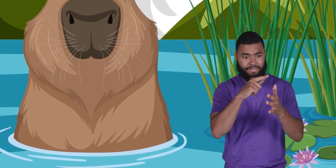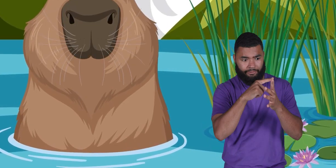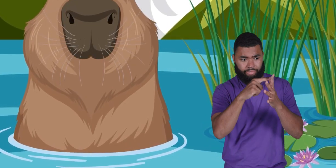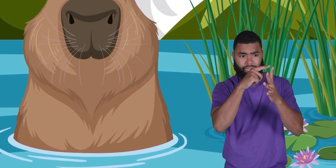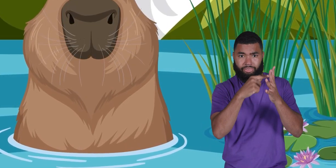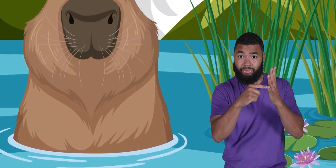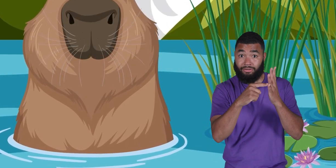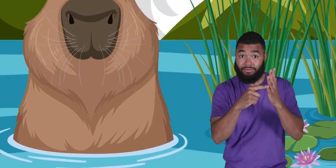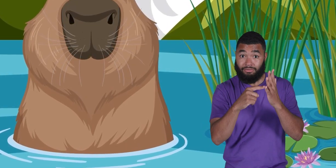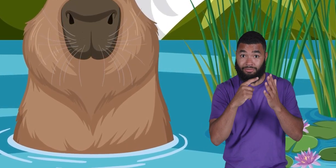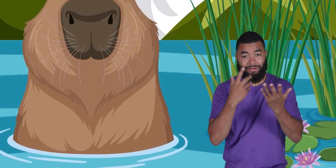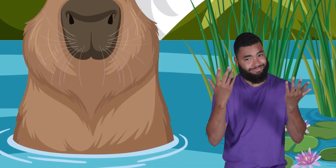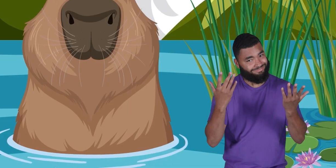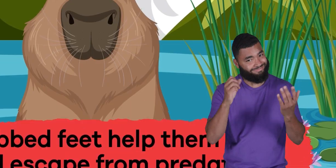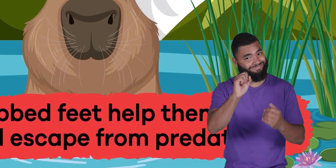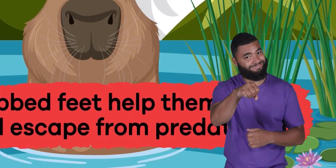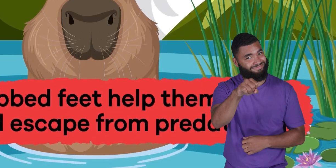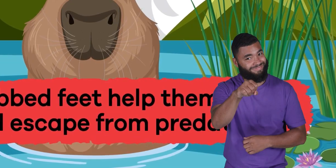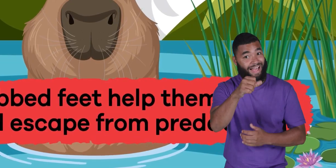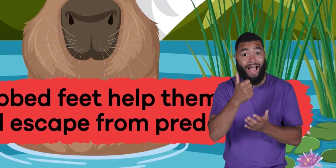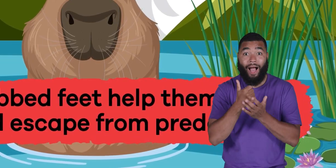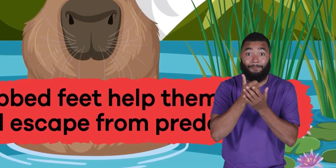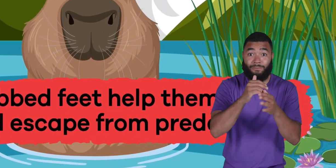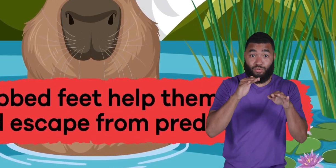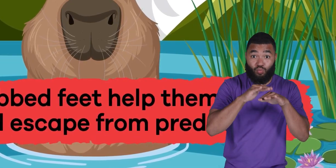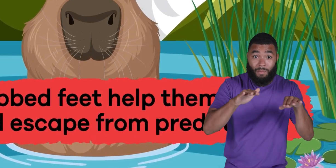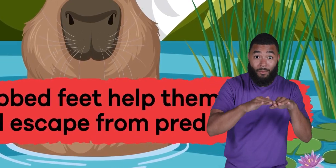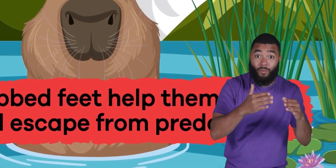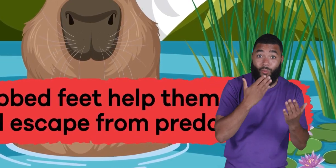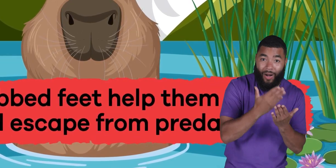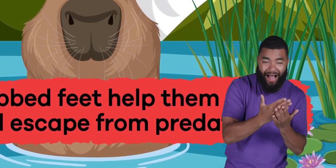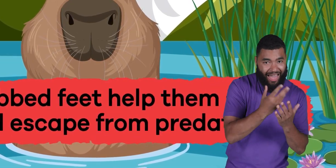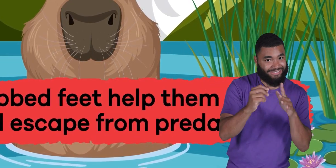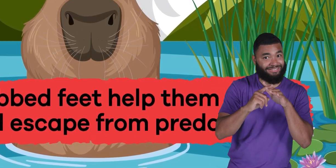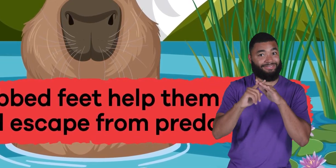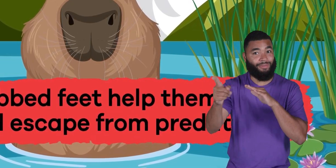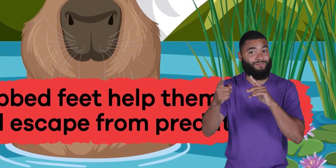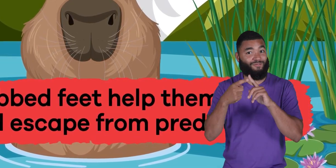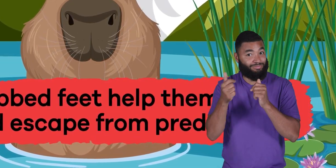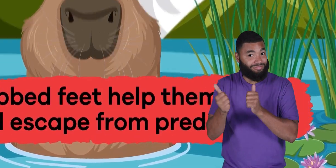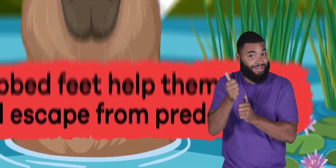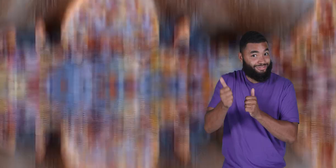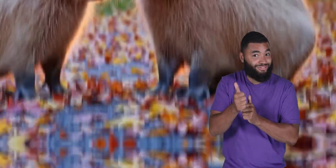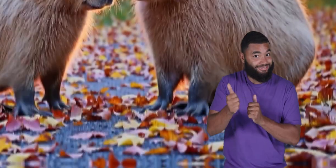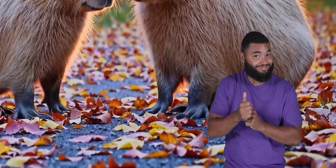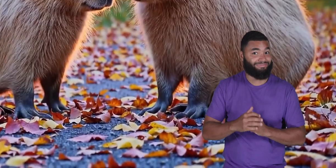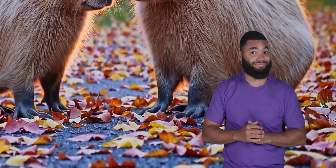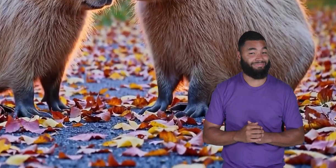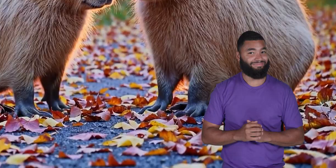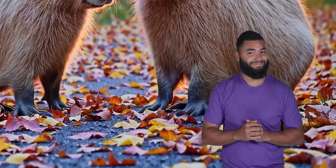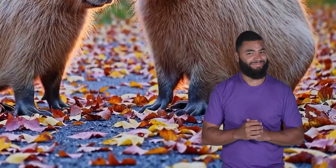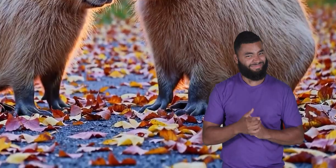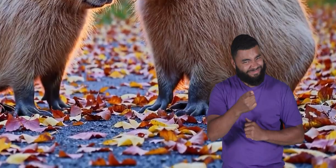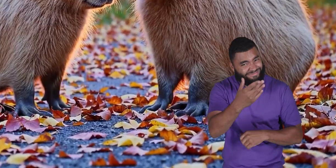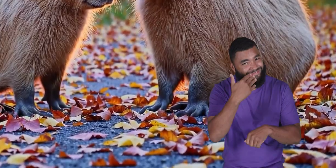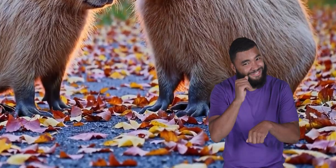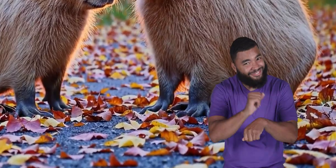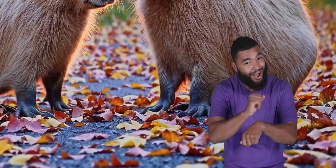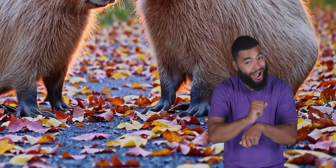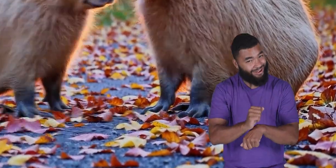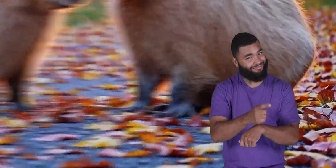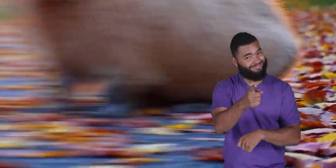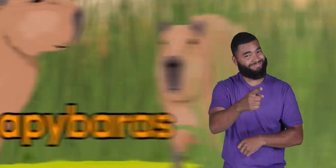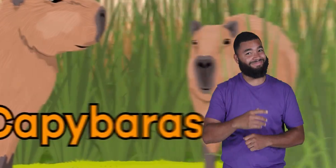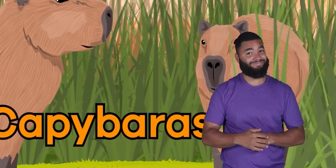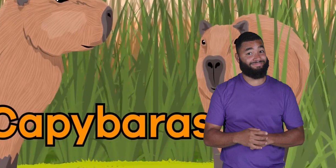have webbed feet to help them swim well and to escape from predators well done capybara